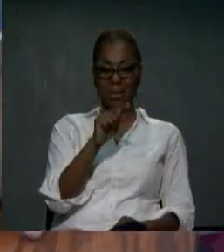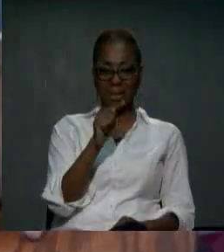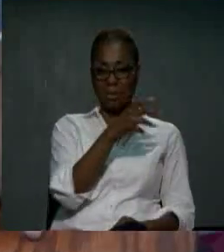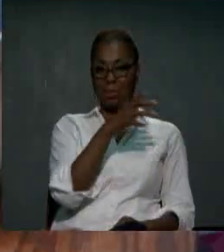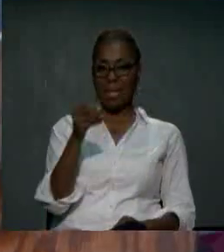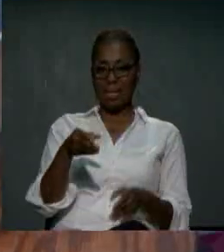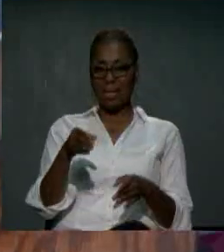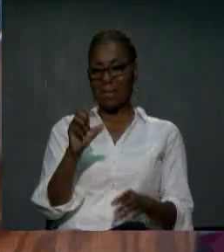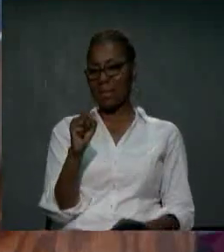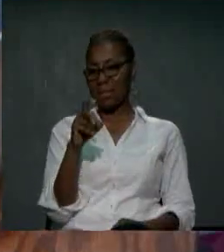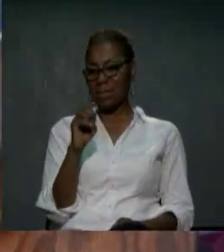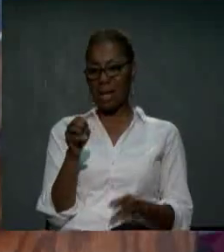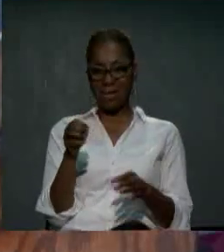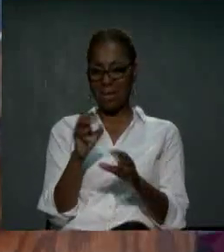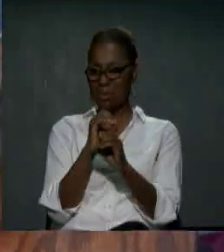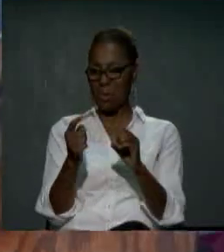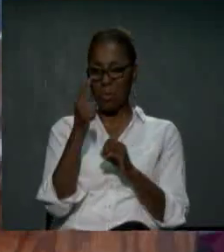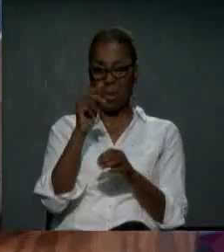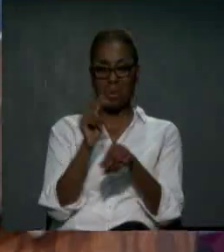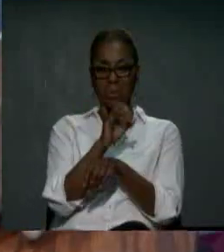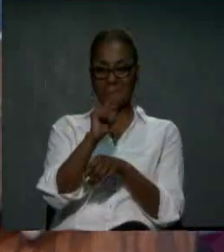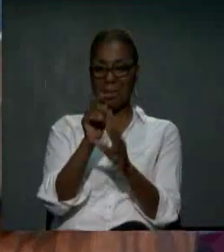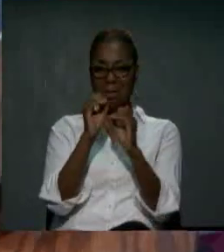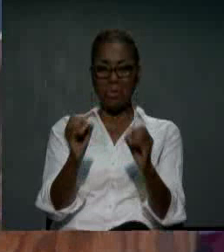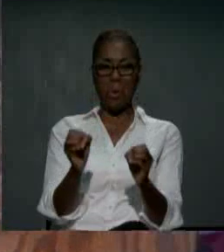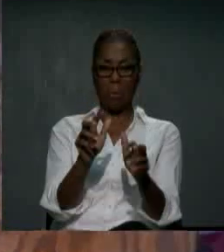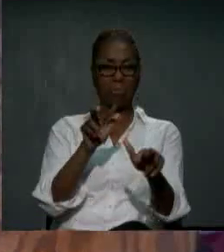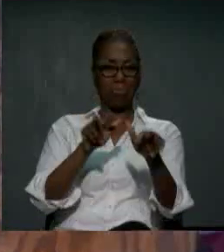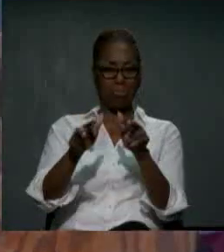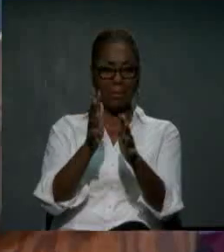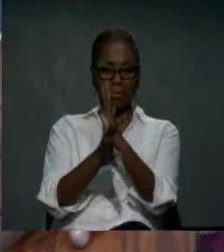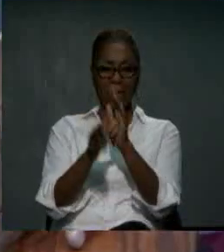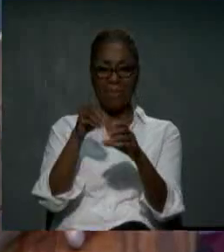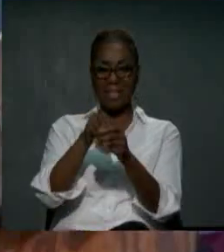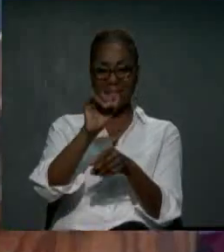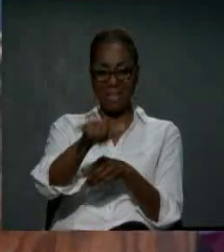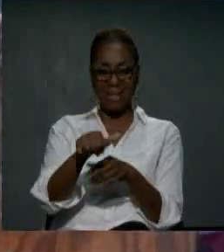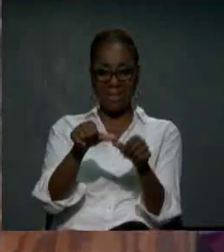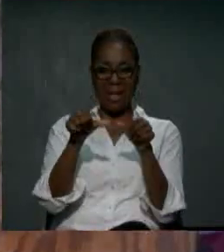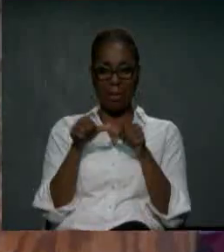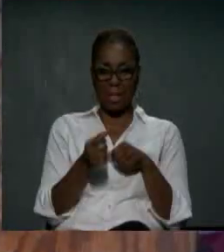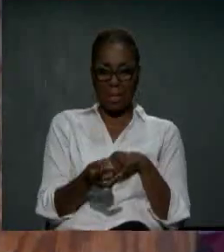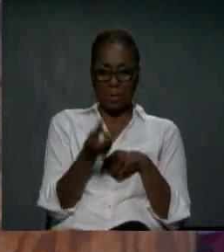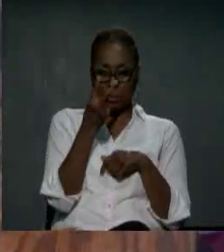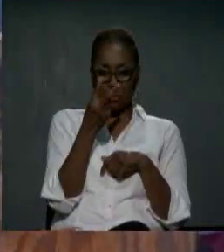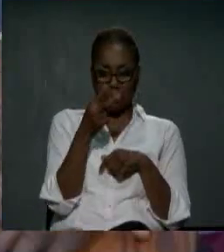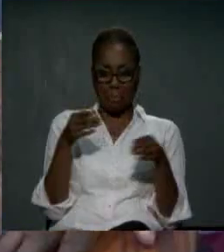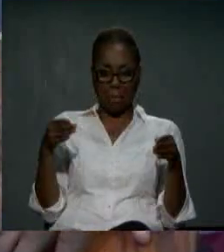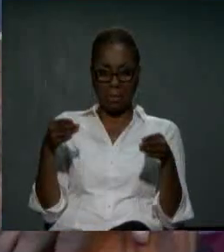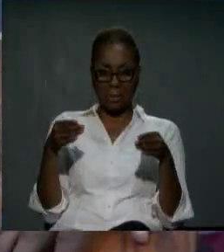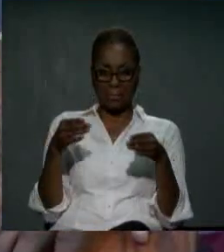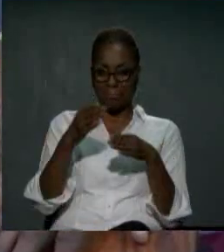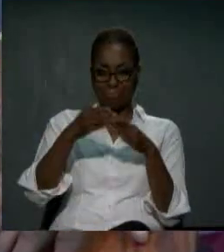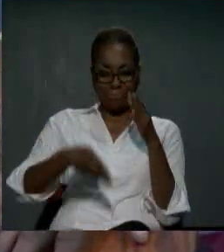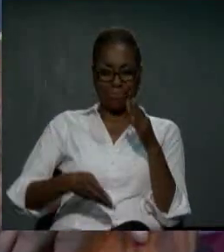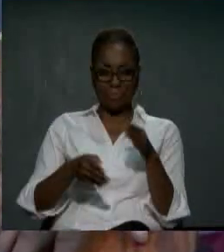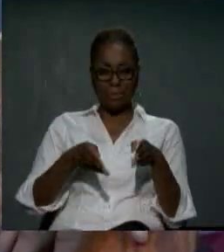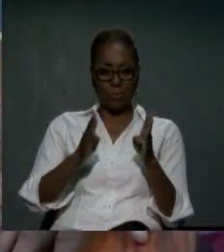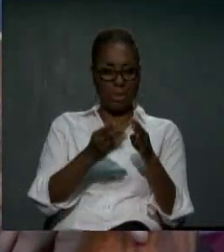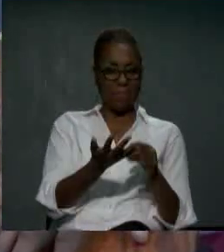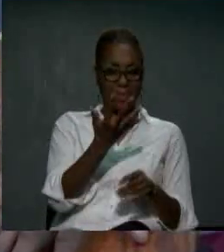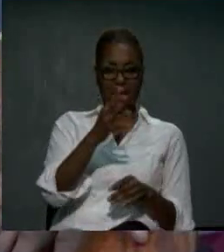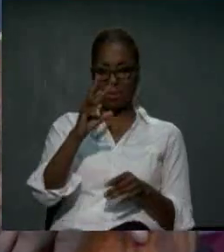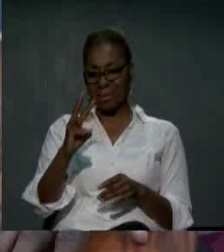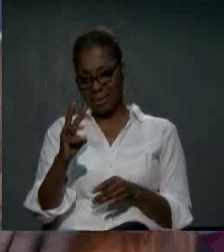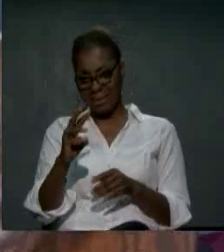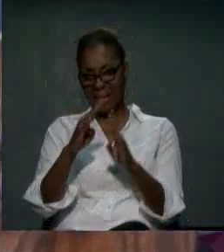use them. There's no traffic in that area. 2 dead-end streets. 5 or 6 houses, nothing moving but the